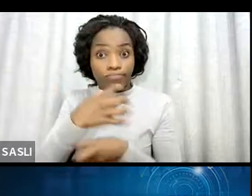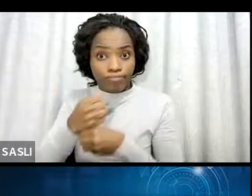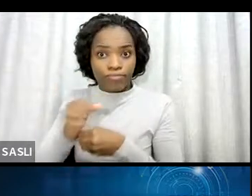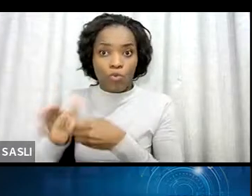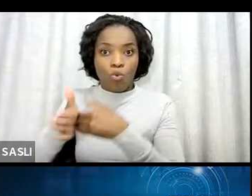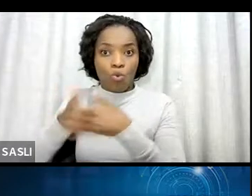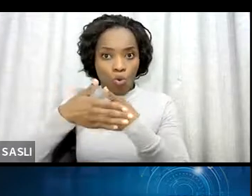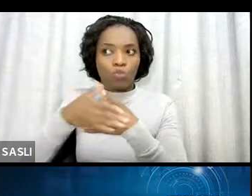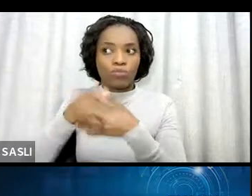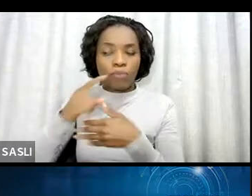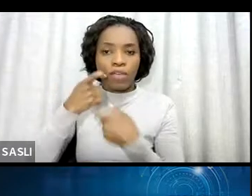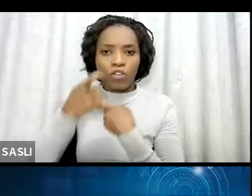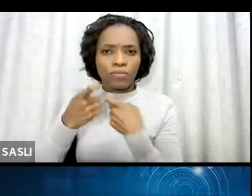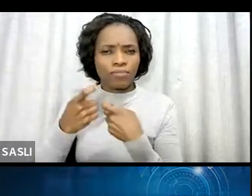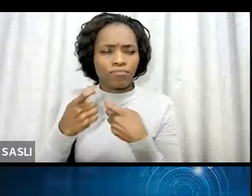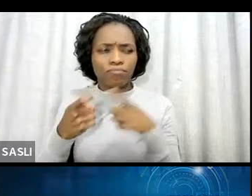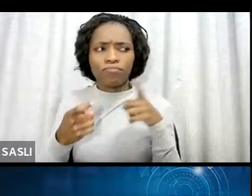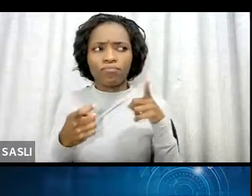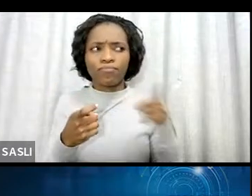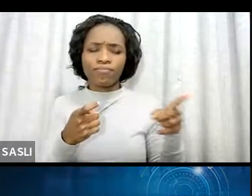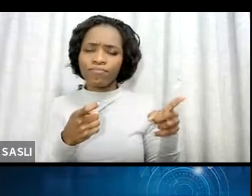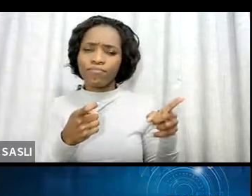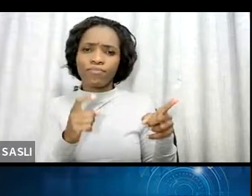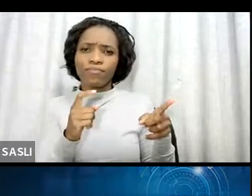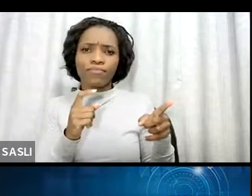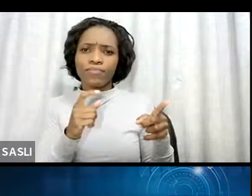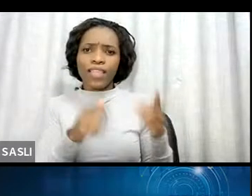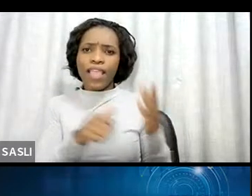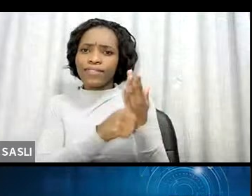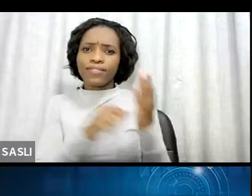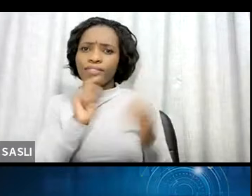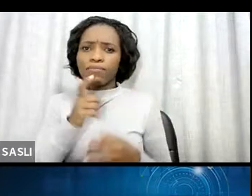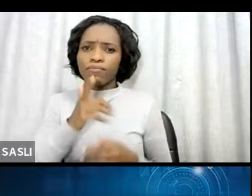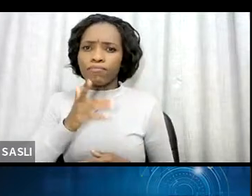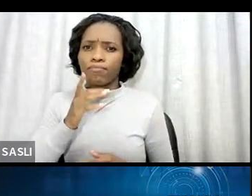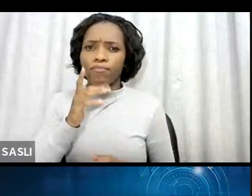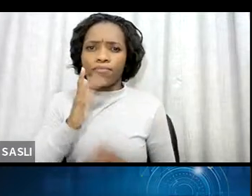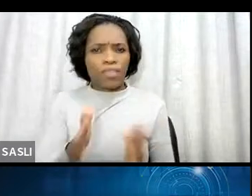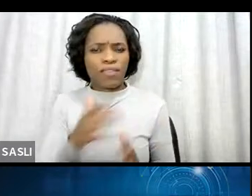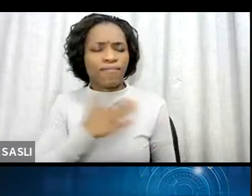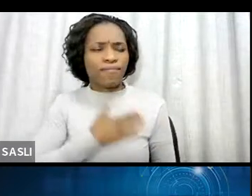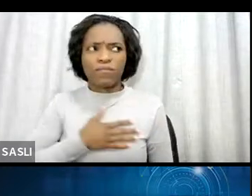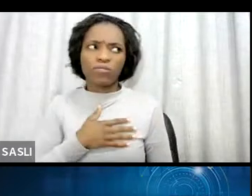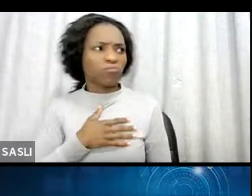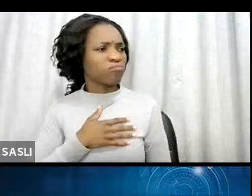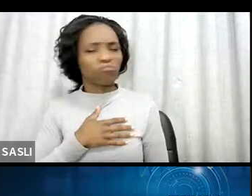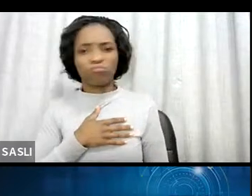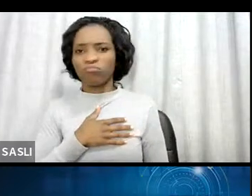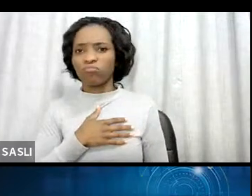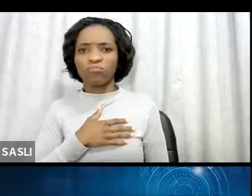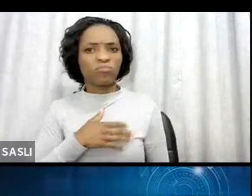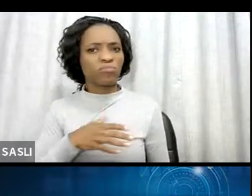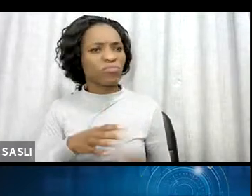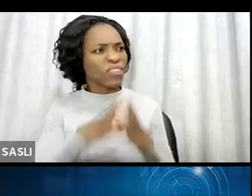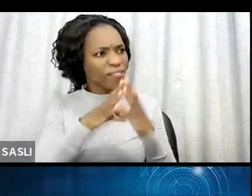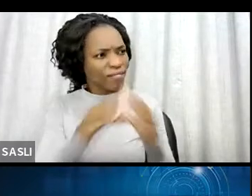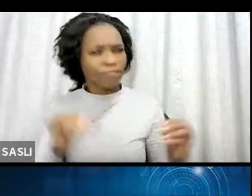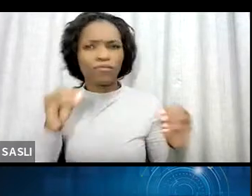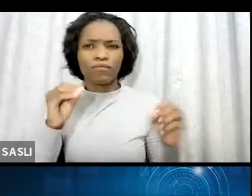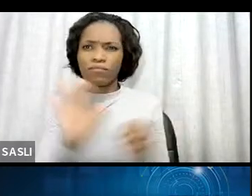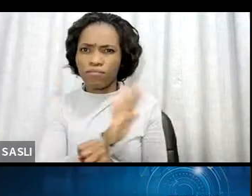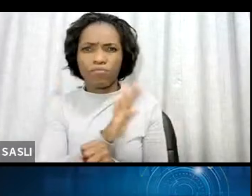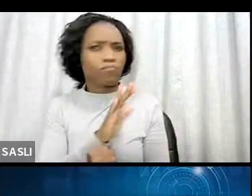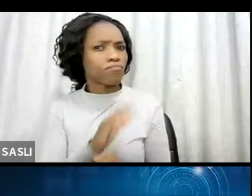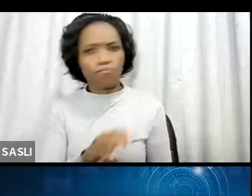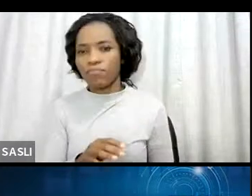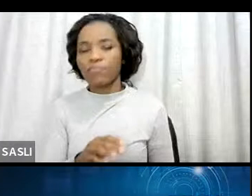a taxpayer feels that the complaint was not adequately addressed before we close the complaint, a taxpayer is more